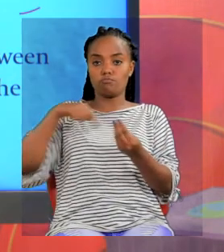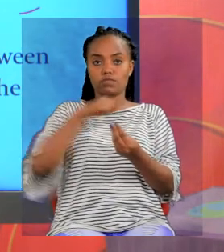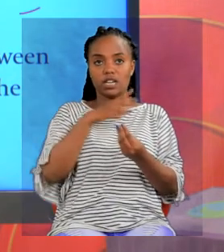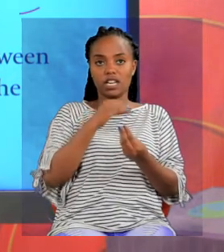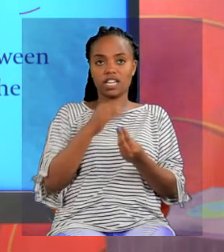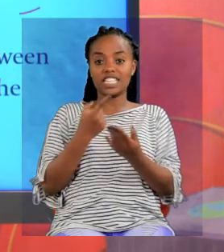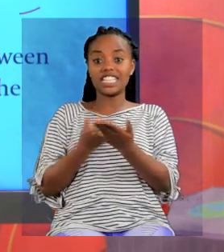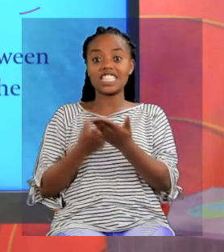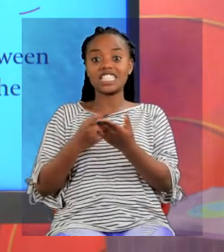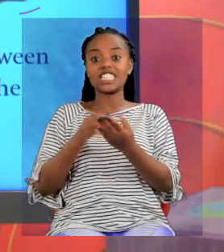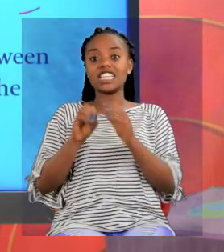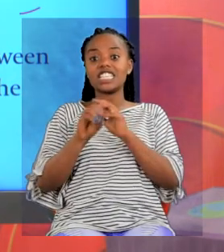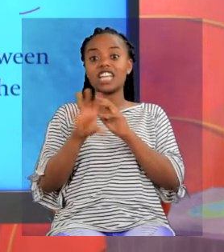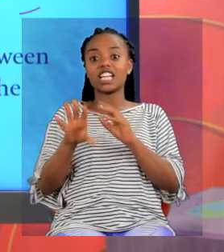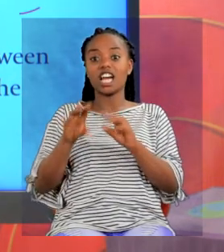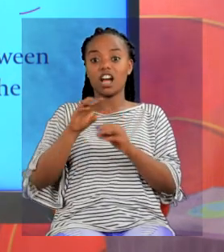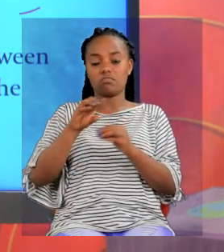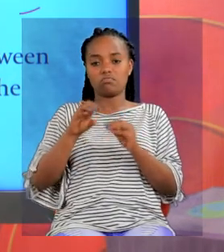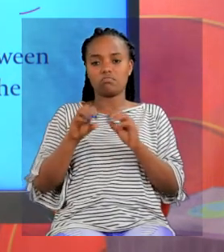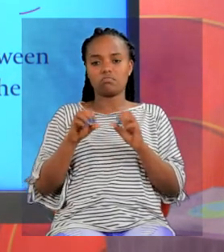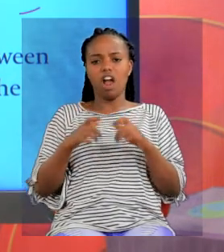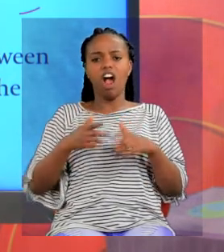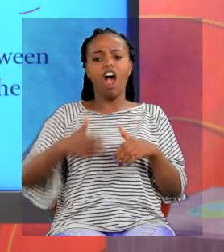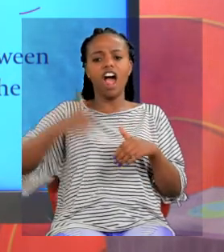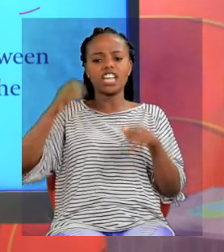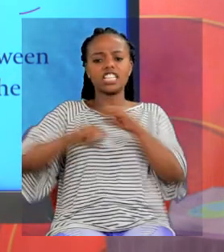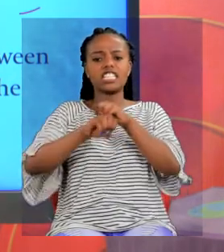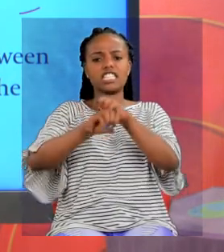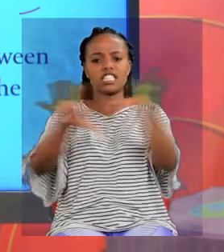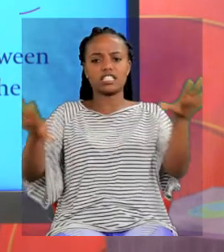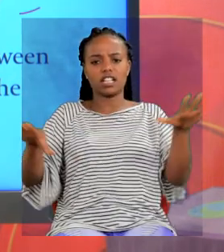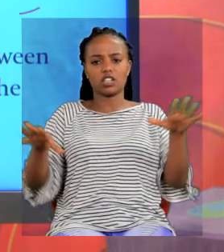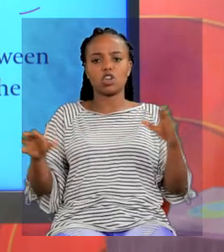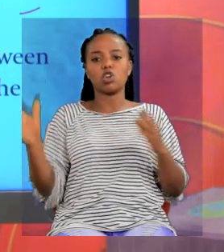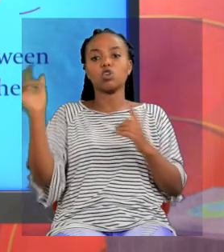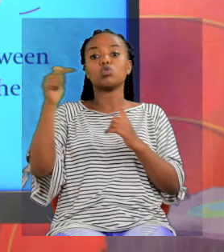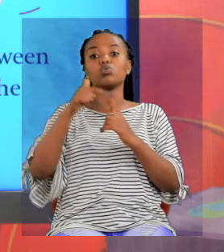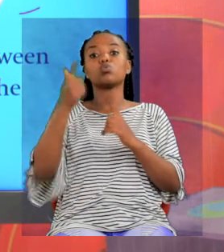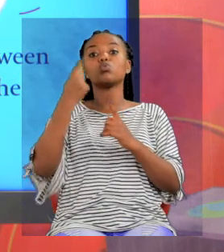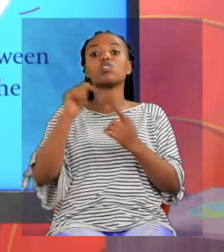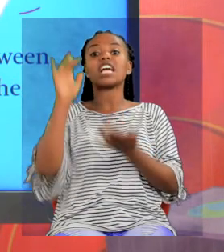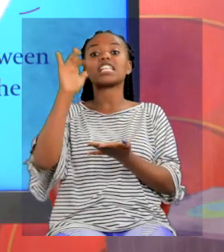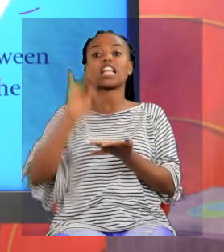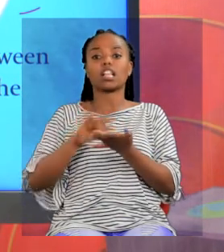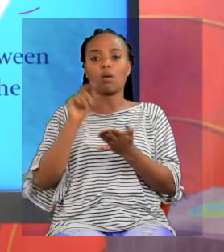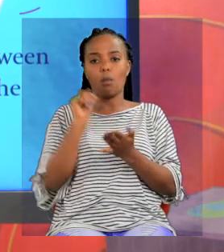this data set is highly dispersed about this center point,